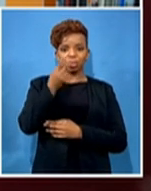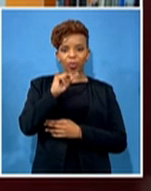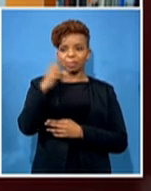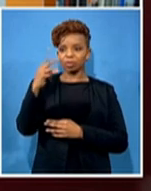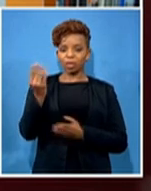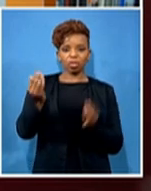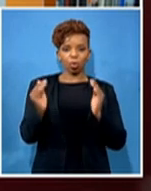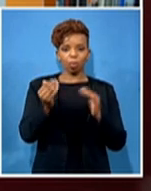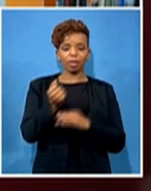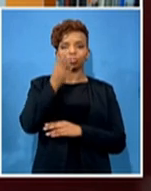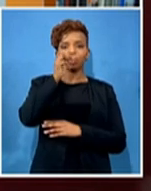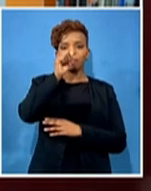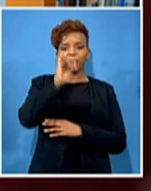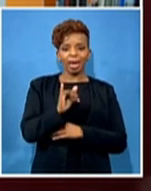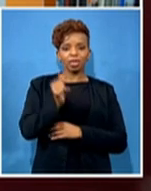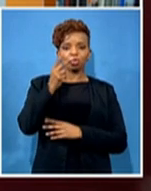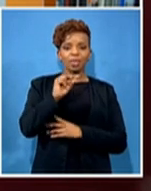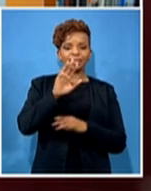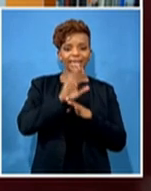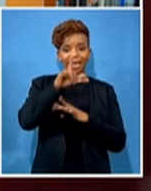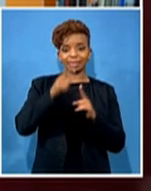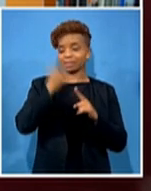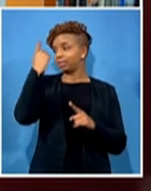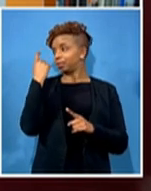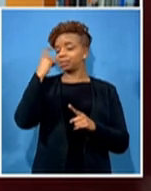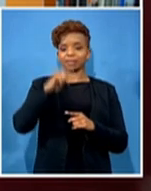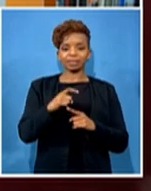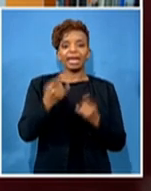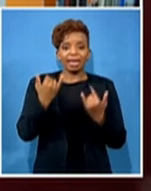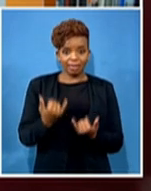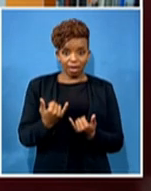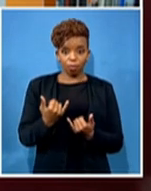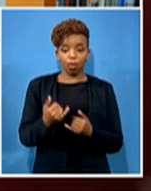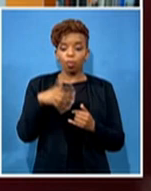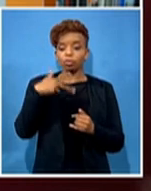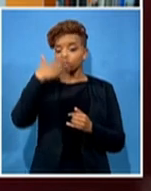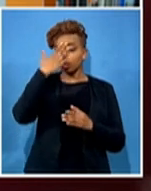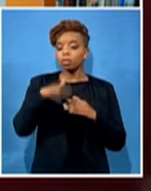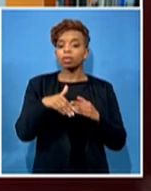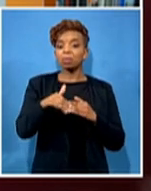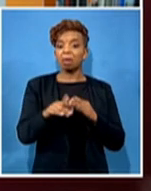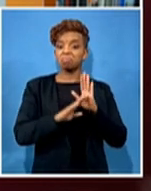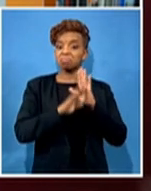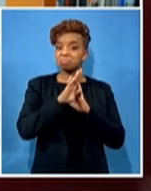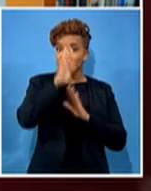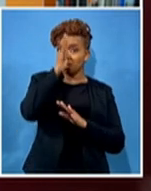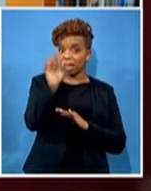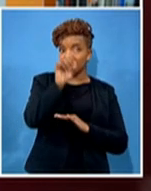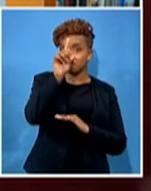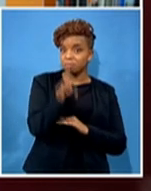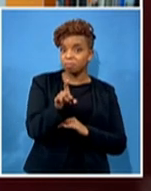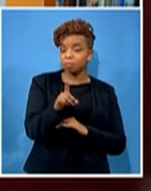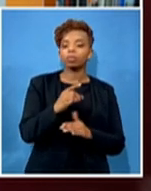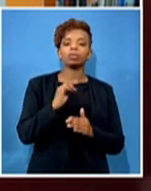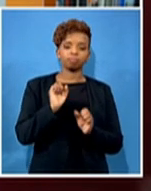rocked these industries. Is there light at the end of the tunnel? And obviously, you want to see sunlight. You don't want to see headlights,